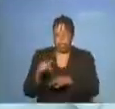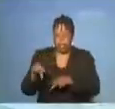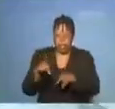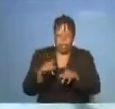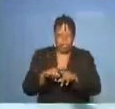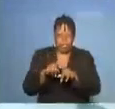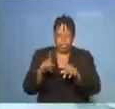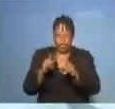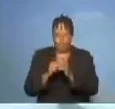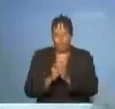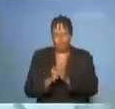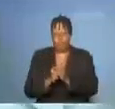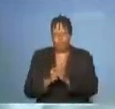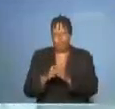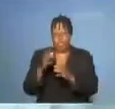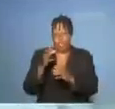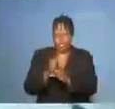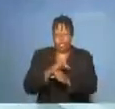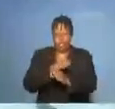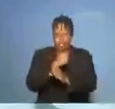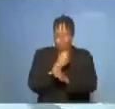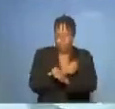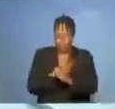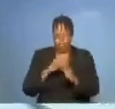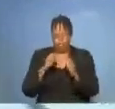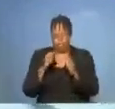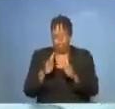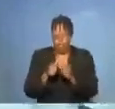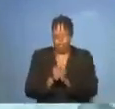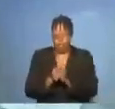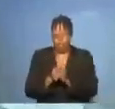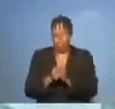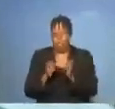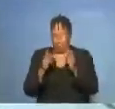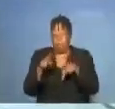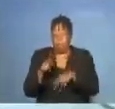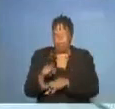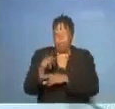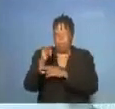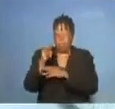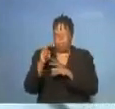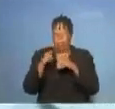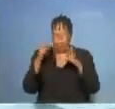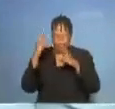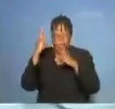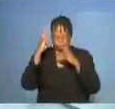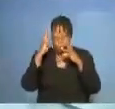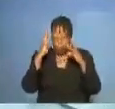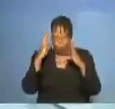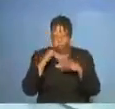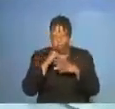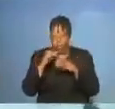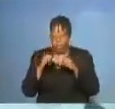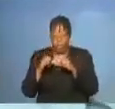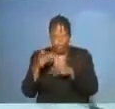They intensify very rapidly, which is why I think a lot of our friends in the north were very worried and didn't want to stay